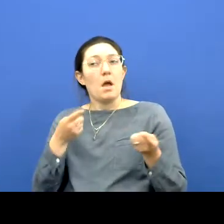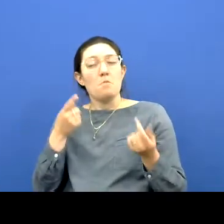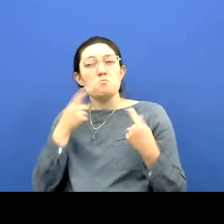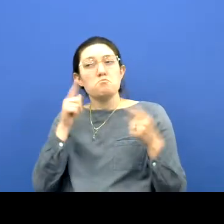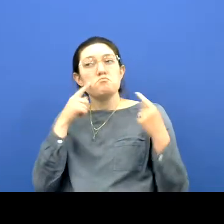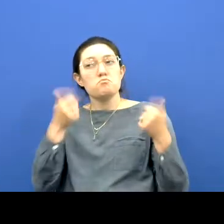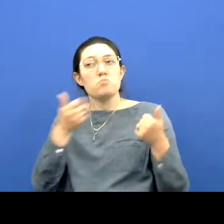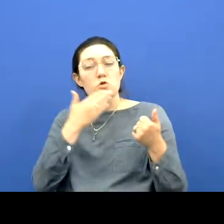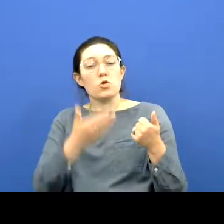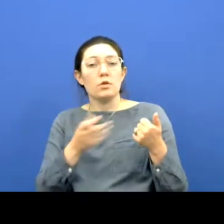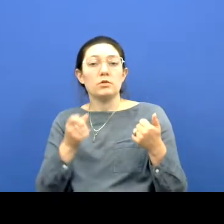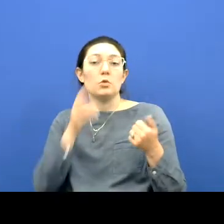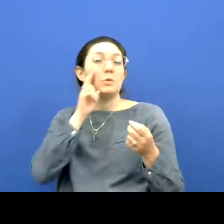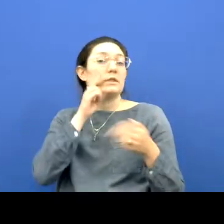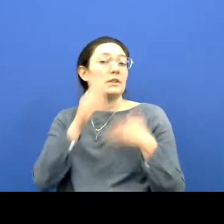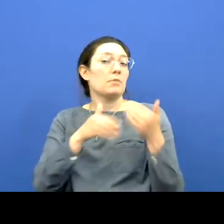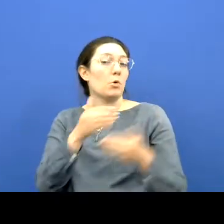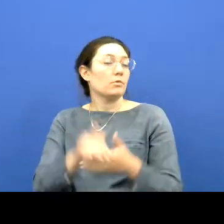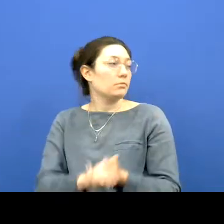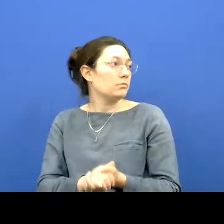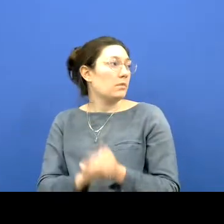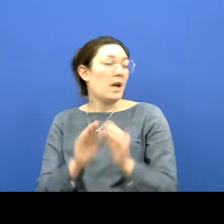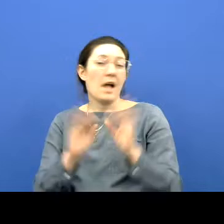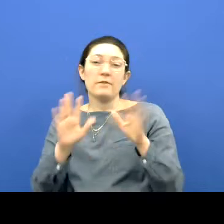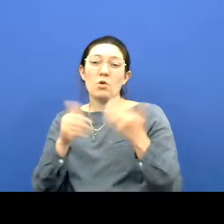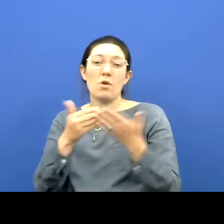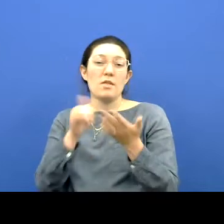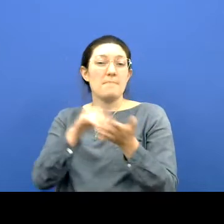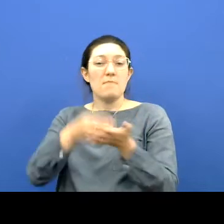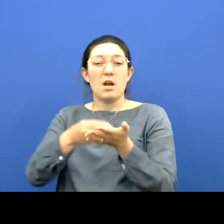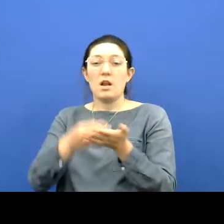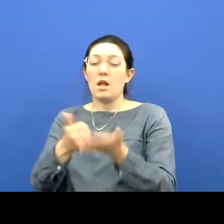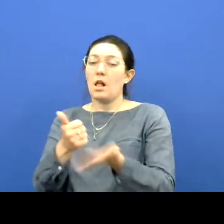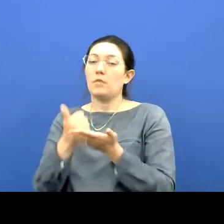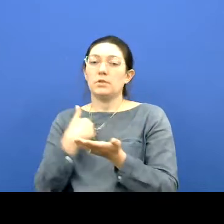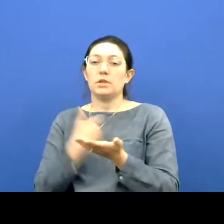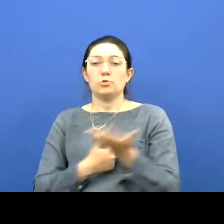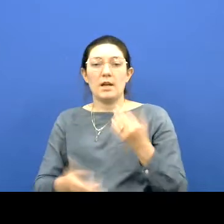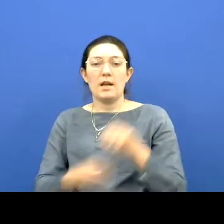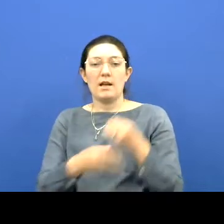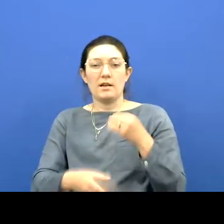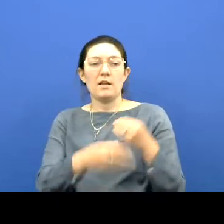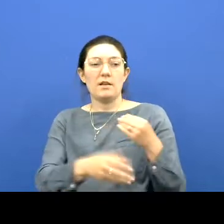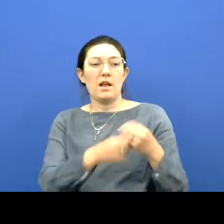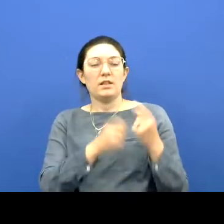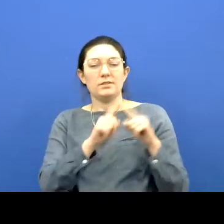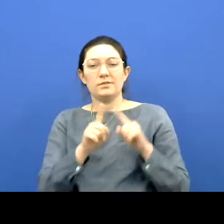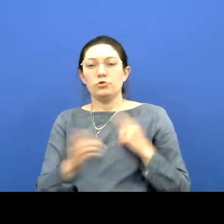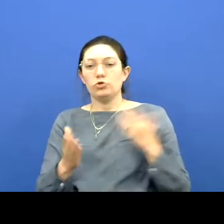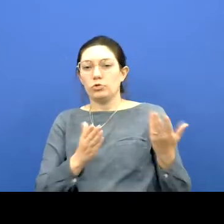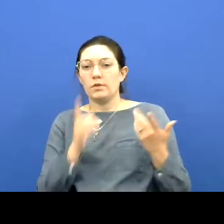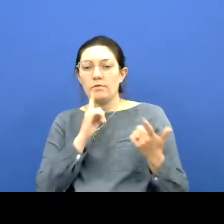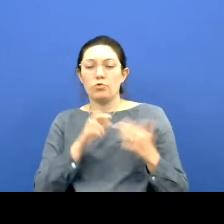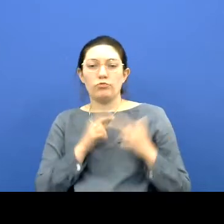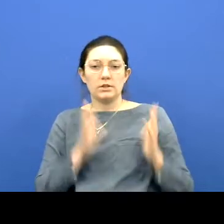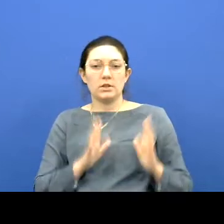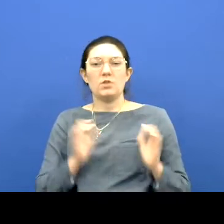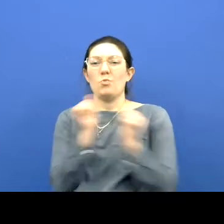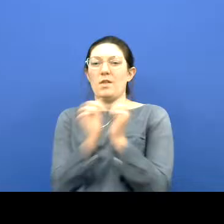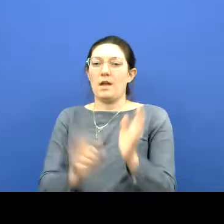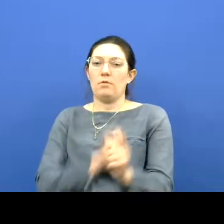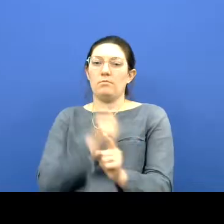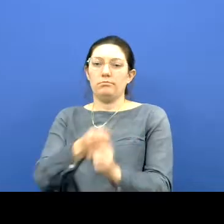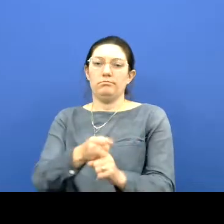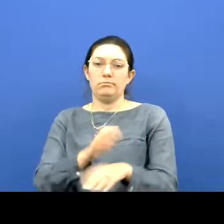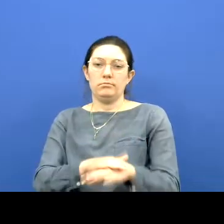going. Obviously, all that money that brings in, it allows us to add all this additional services to our residents without putting the